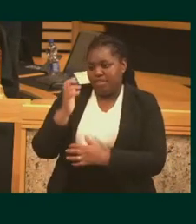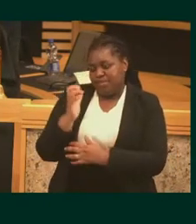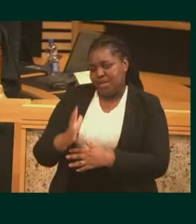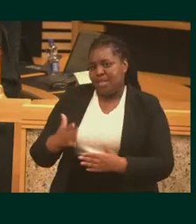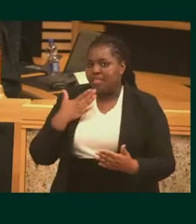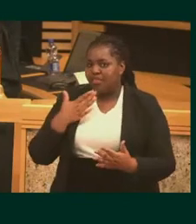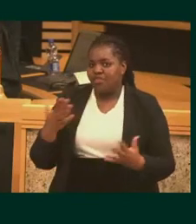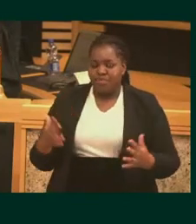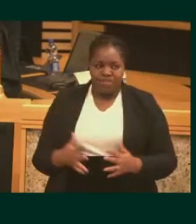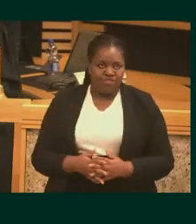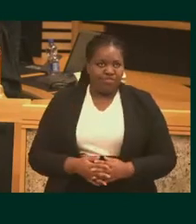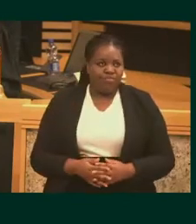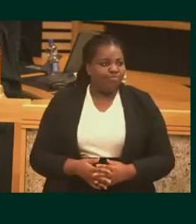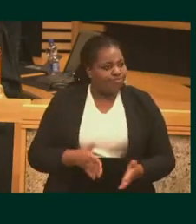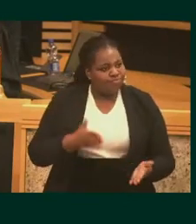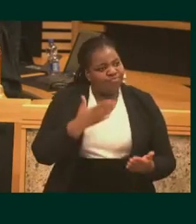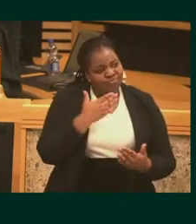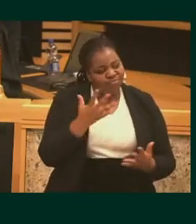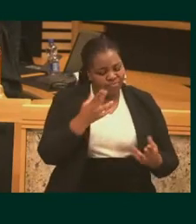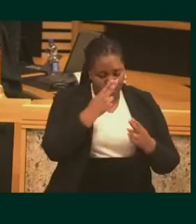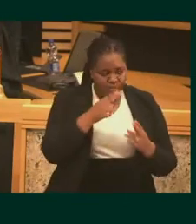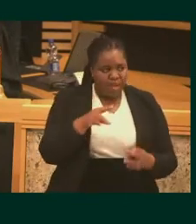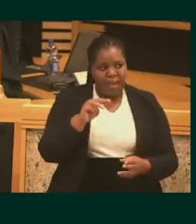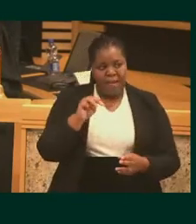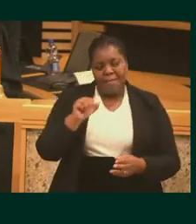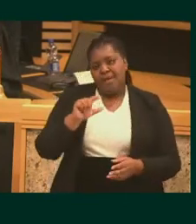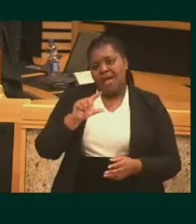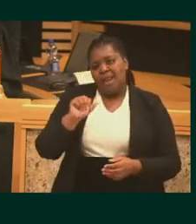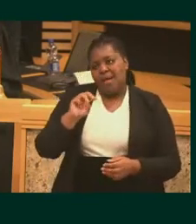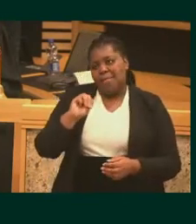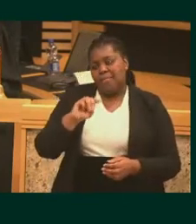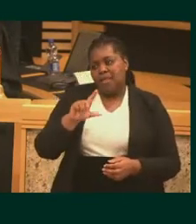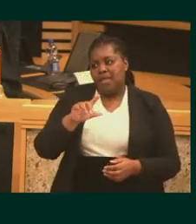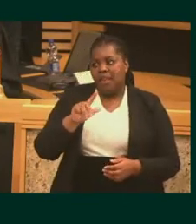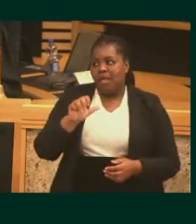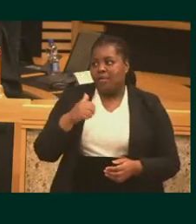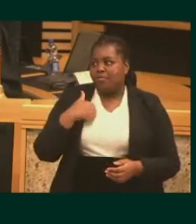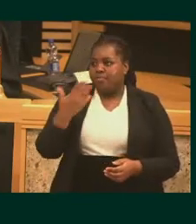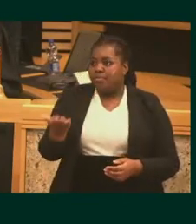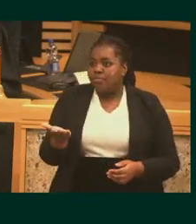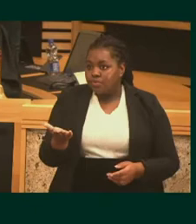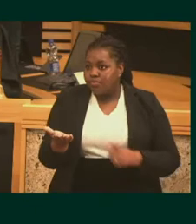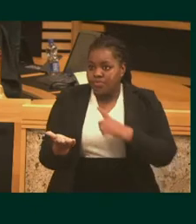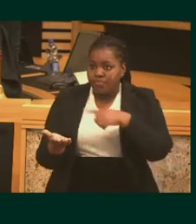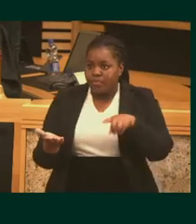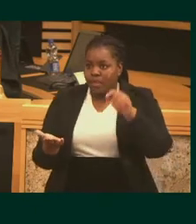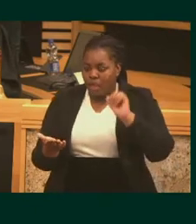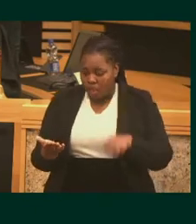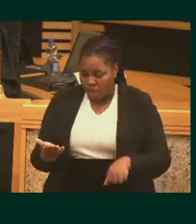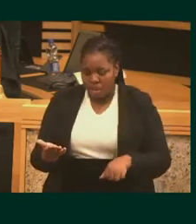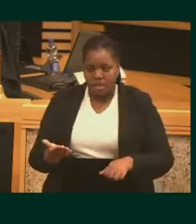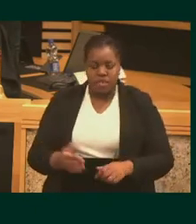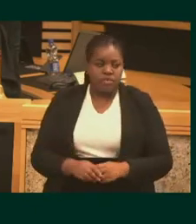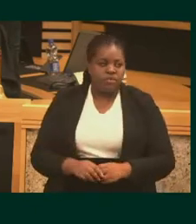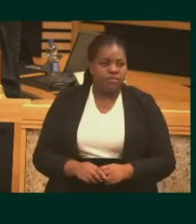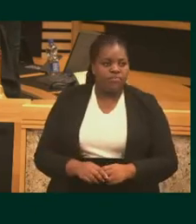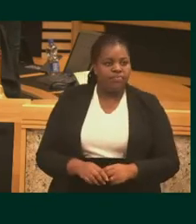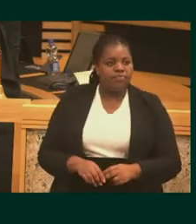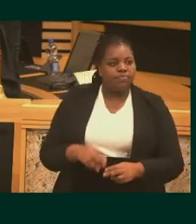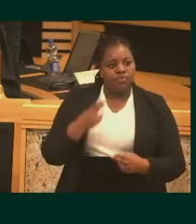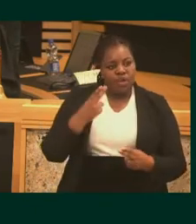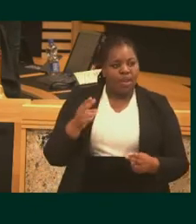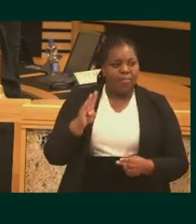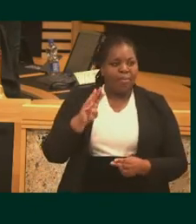much uh honorable malam Lea I put the motion honor members thank you very much honorable